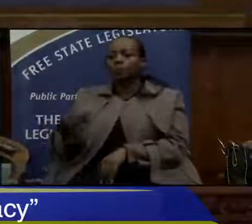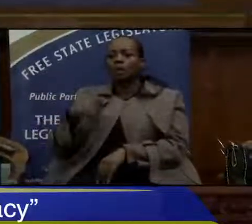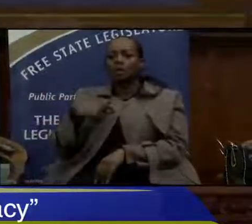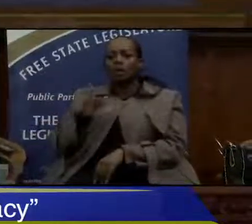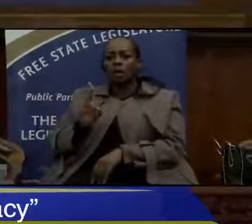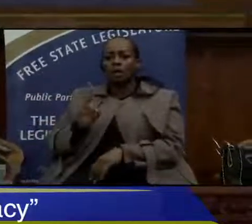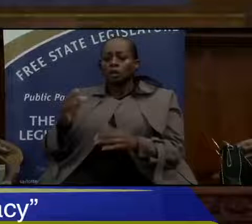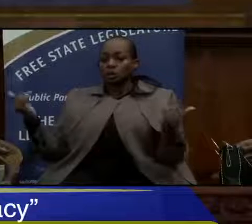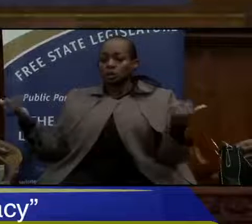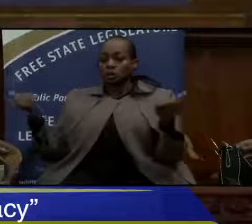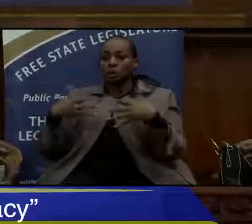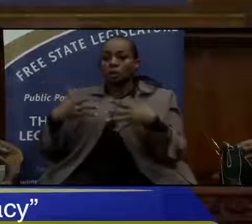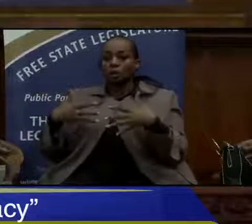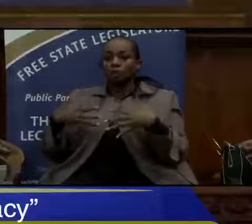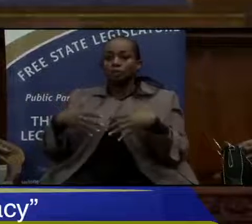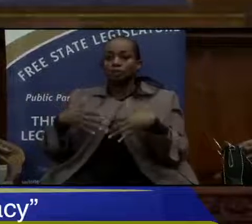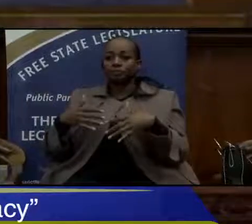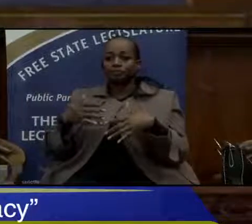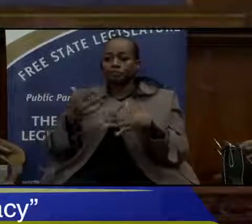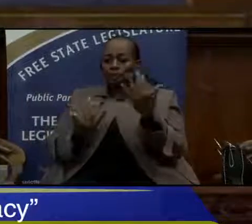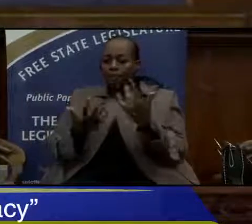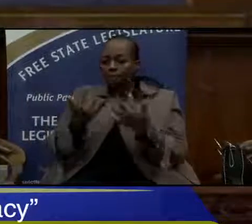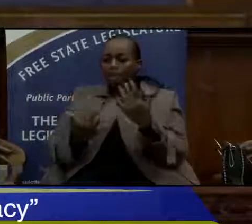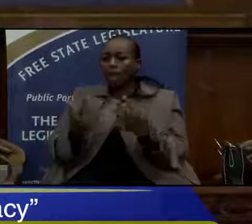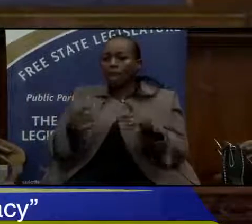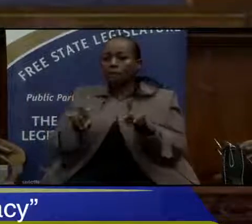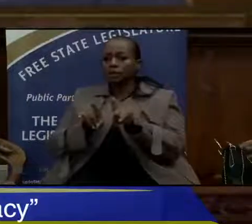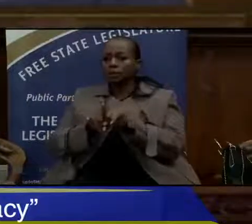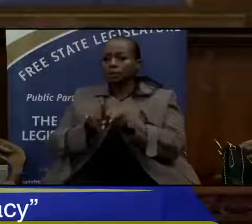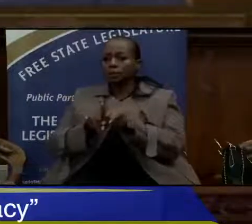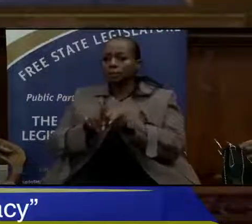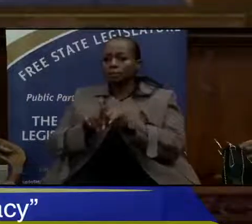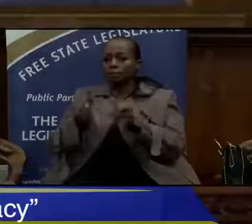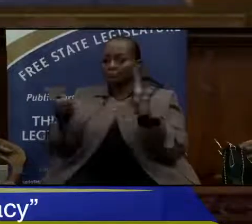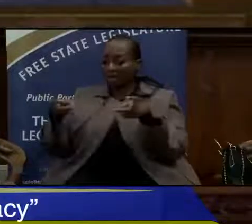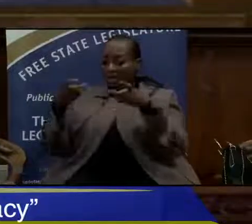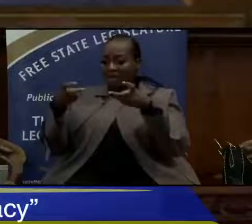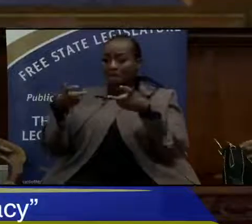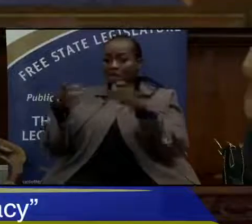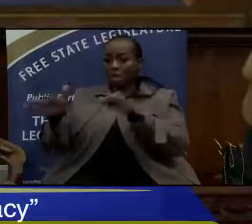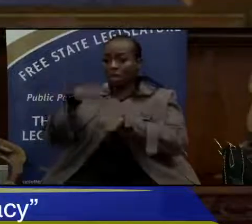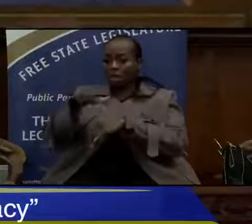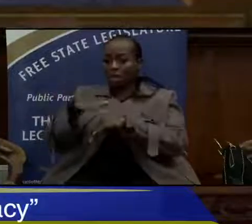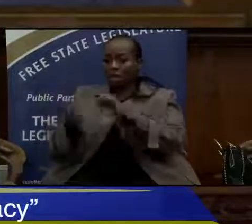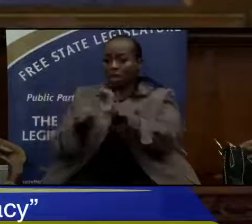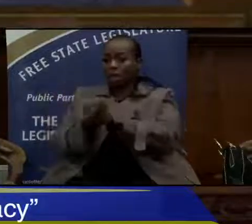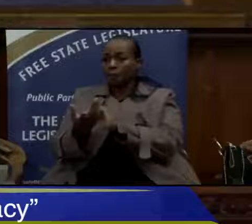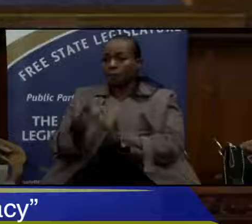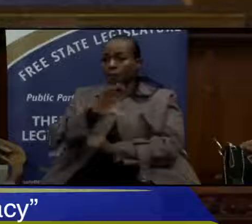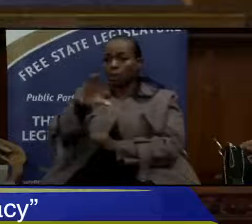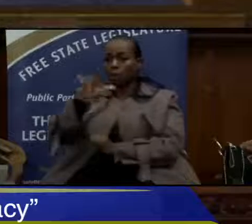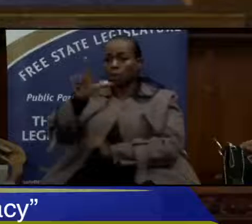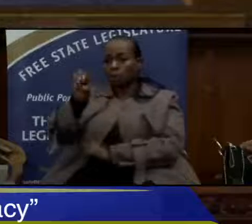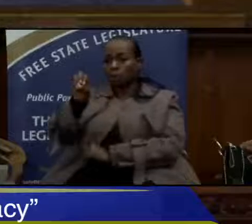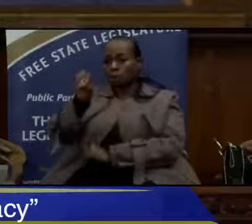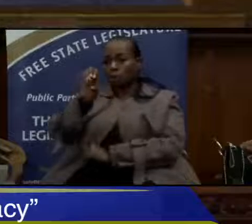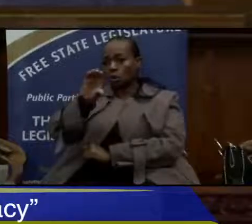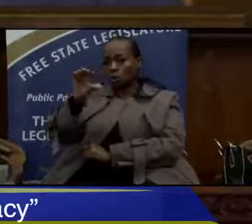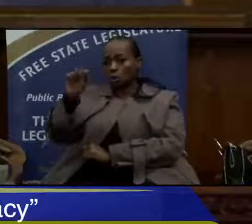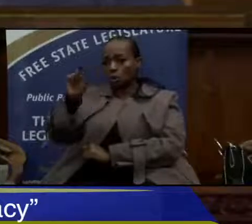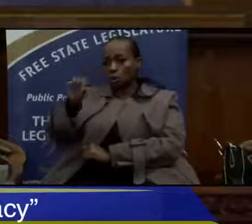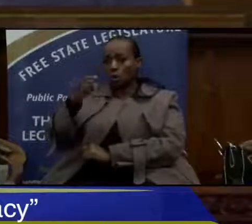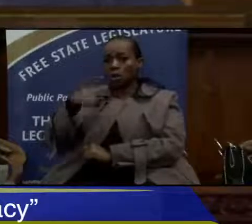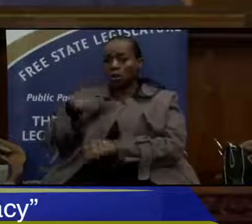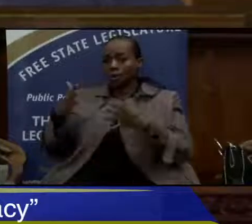disturbed by the shocking rape and burning of a young woman in Clocolan. That is bad. And I'm happy that the suspect has